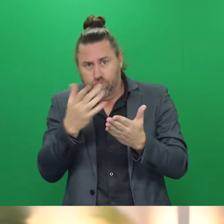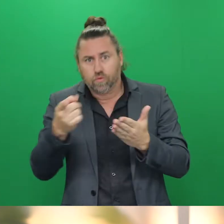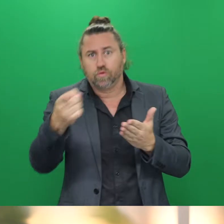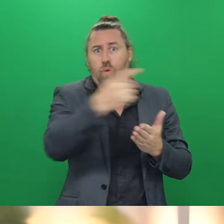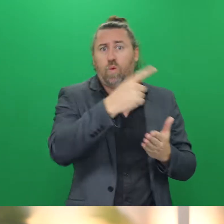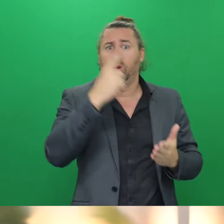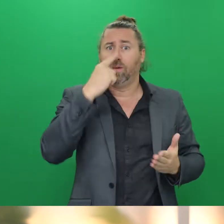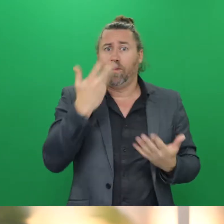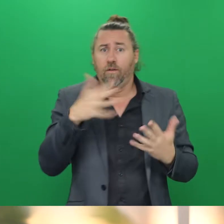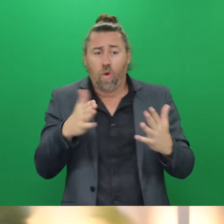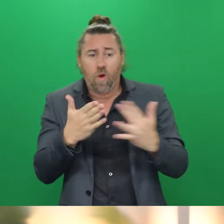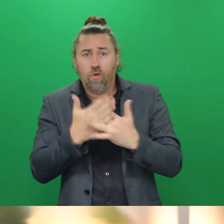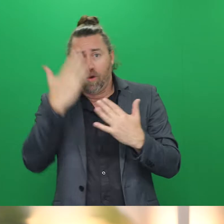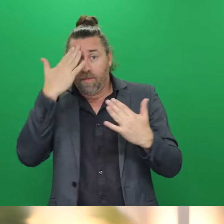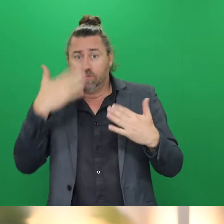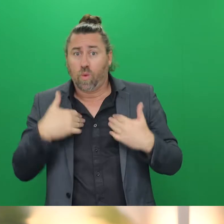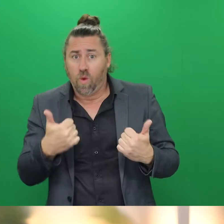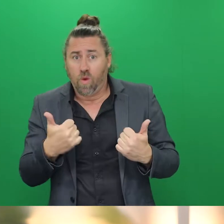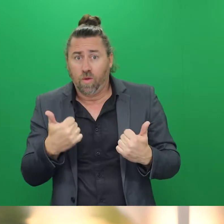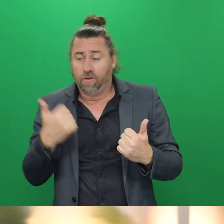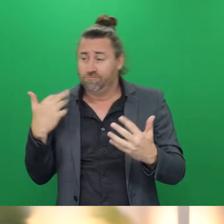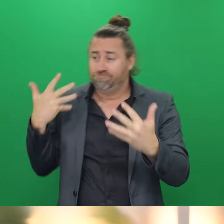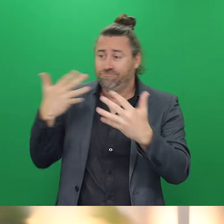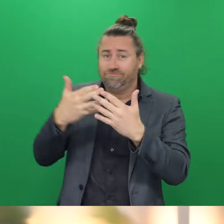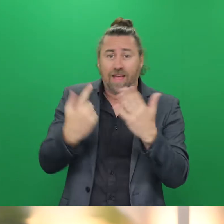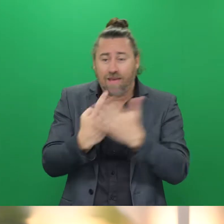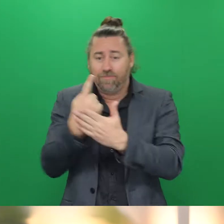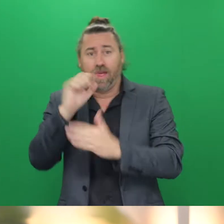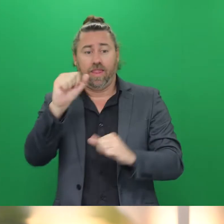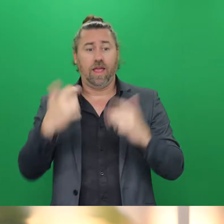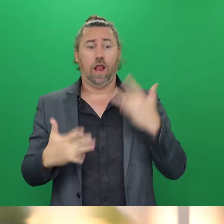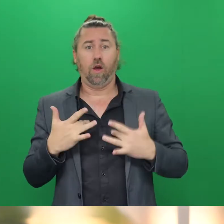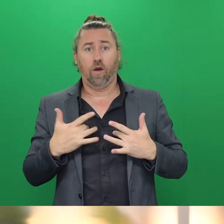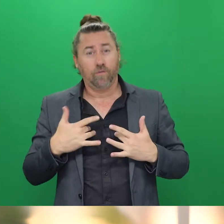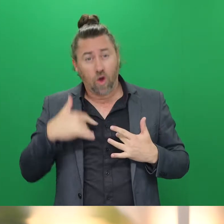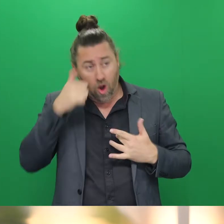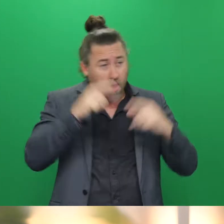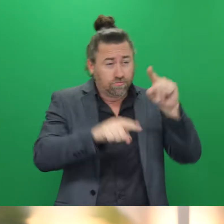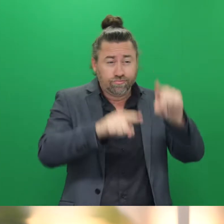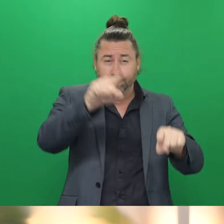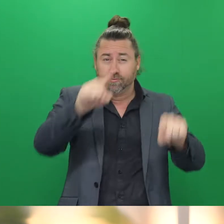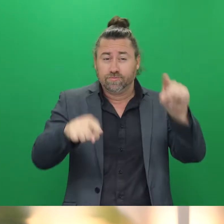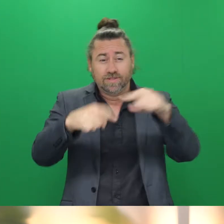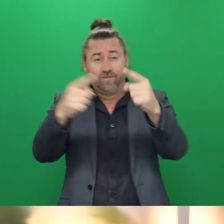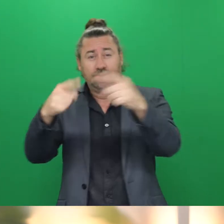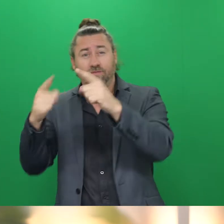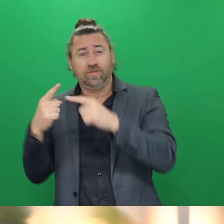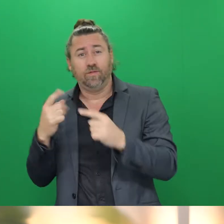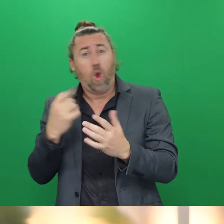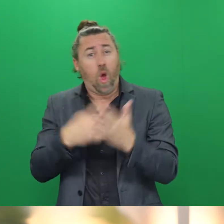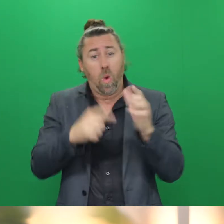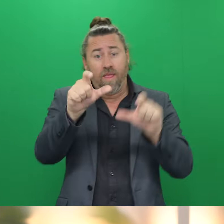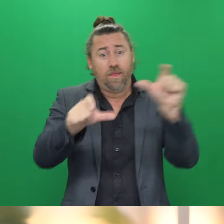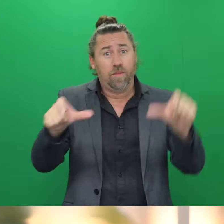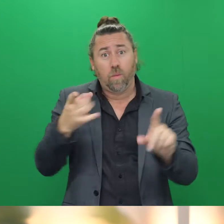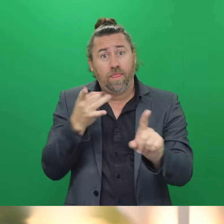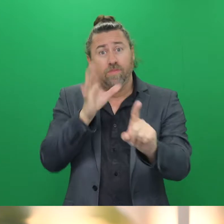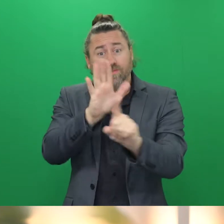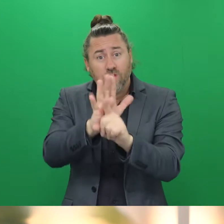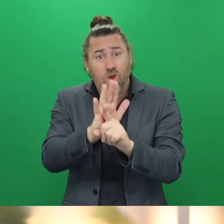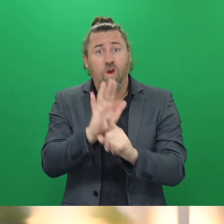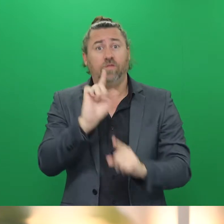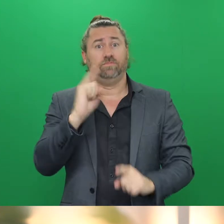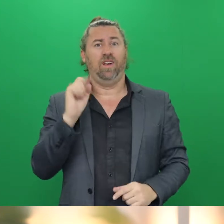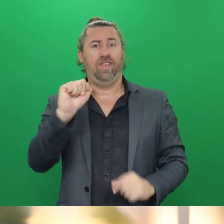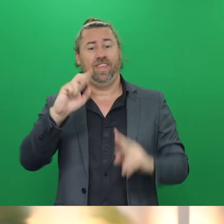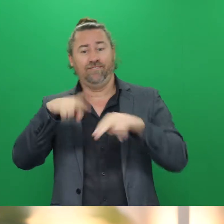living experience of mental ill health. We recognise their unique experiences and those of carers, families and loved ones